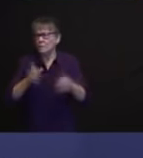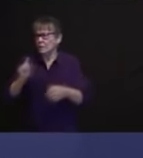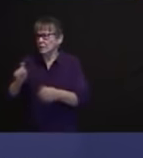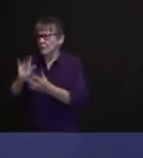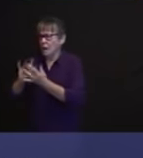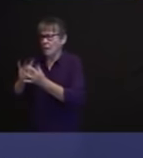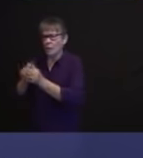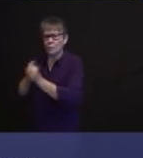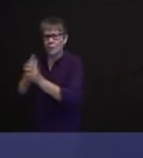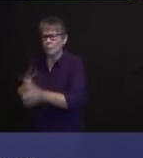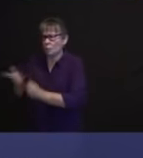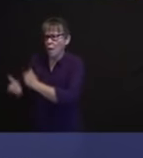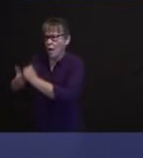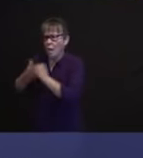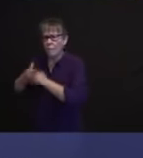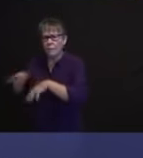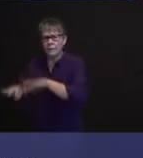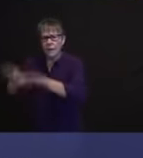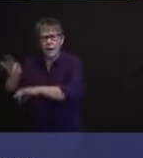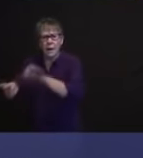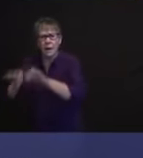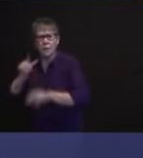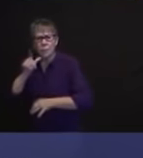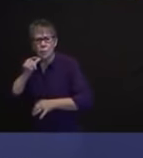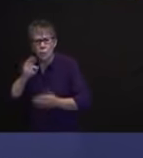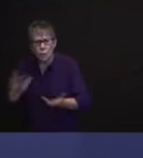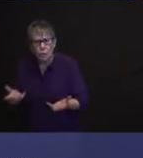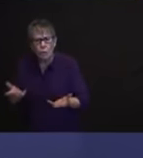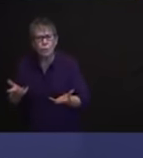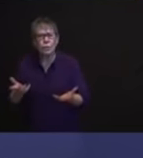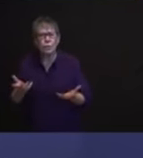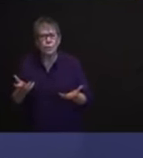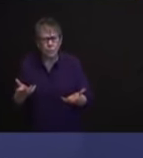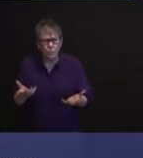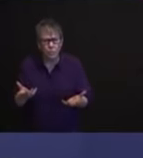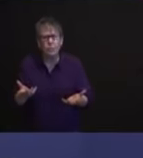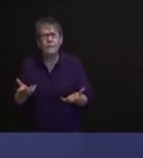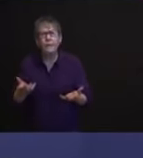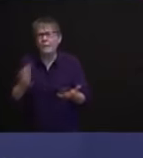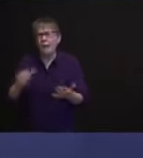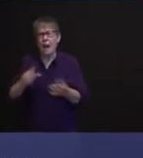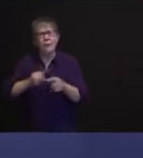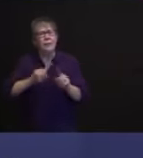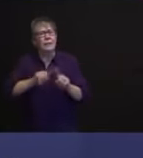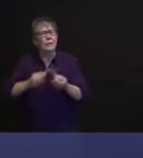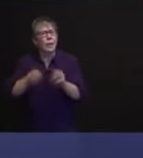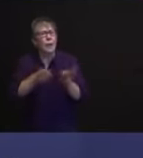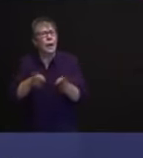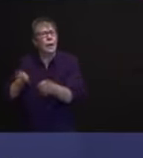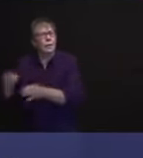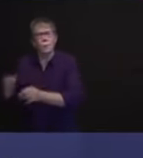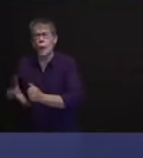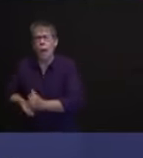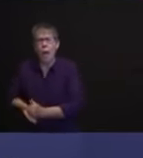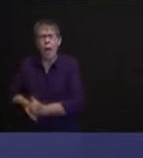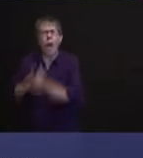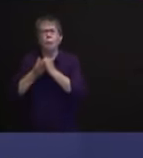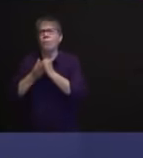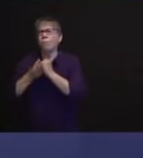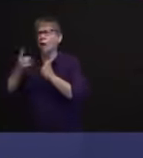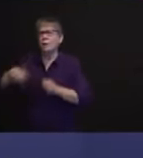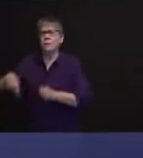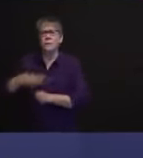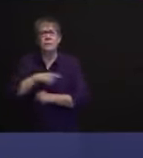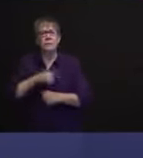containment measures, other mitigation measures, the actions that we've been talking about here, everything from wearing the masks to the social distancing